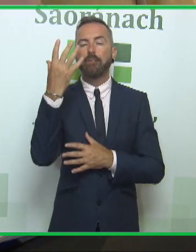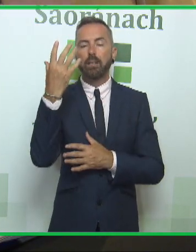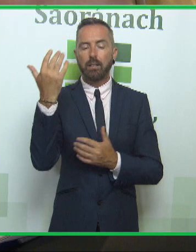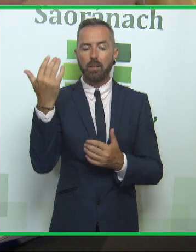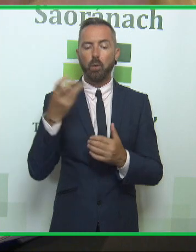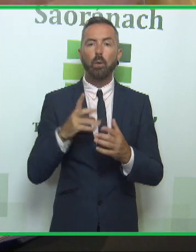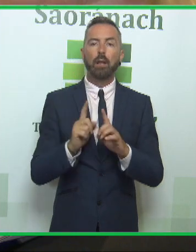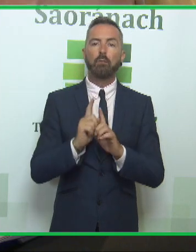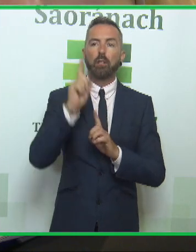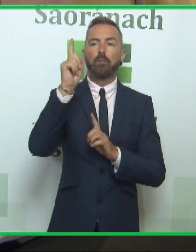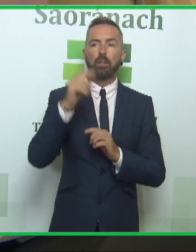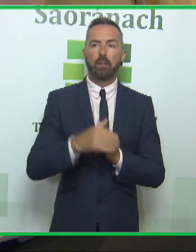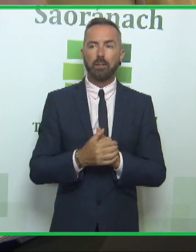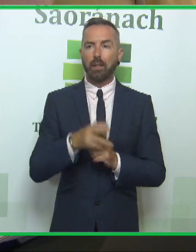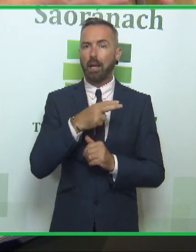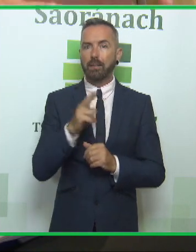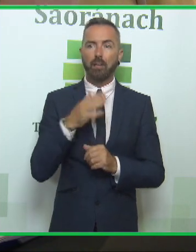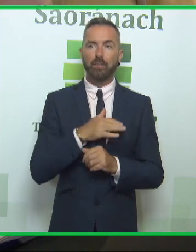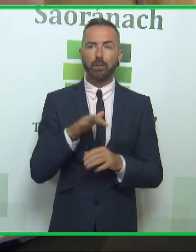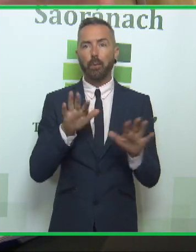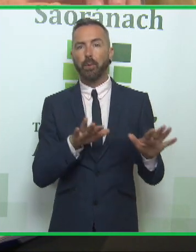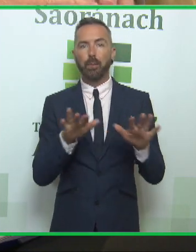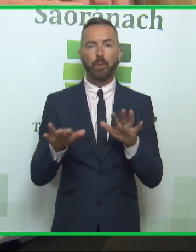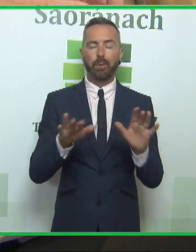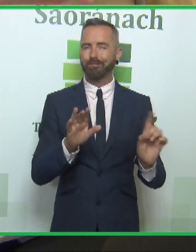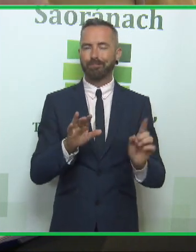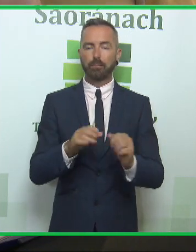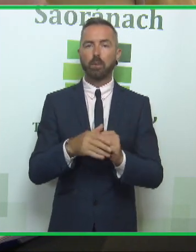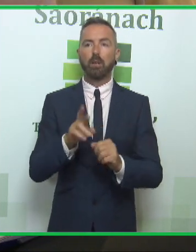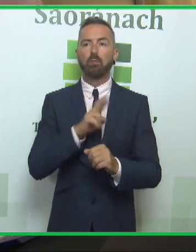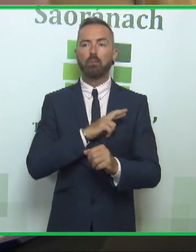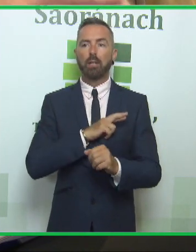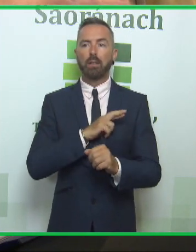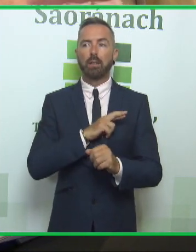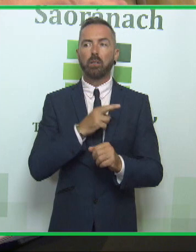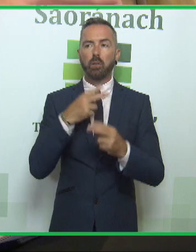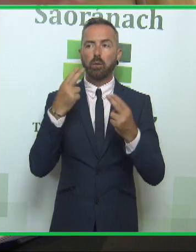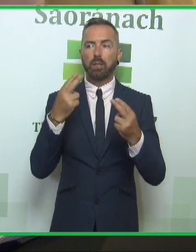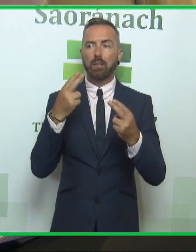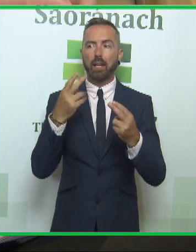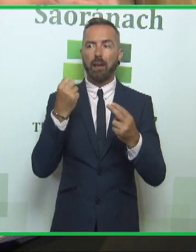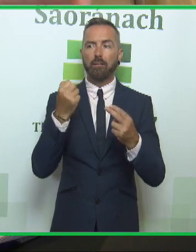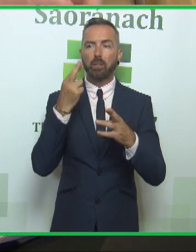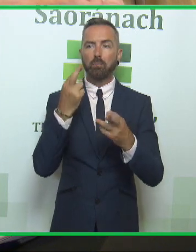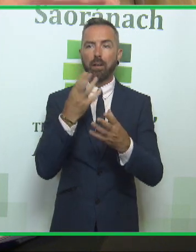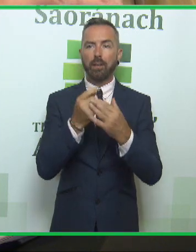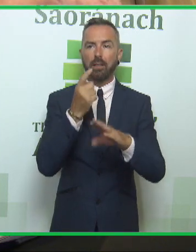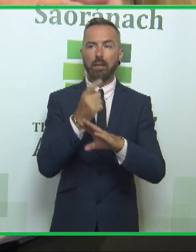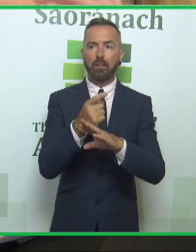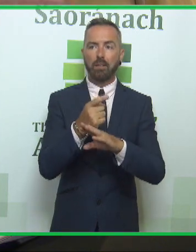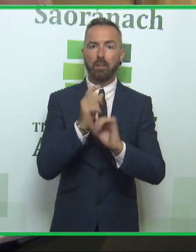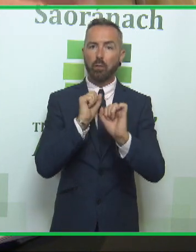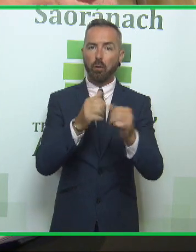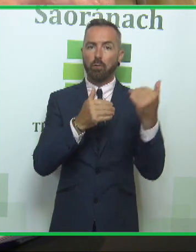it's not airy-fairy type of stuff, it's not that, it's very pragmatic, it's very, look, you are where you are, you're responsible